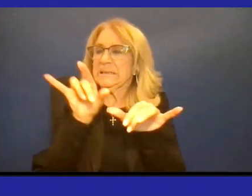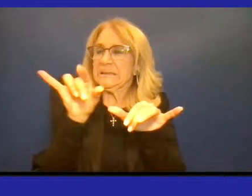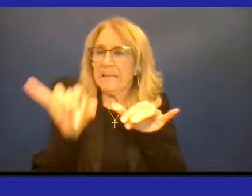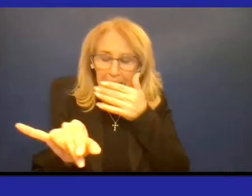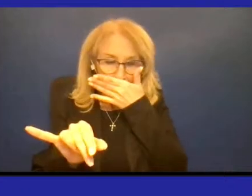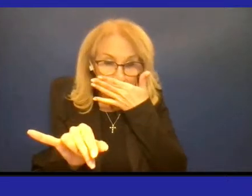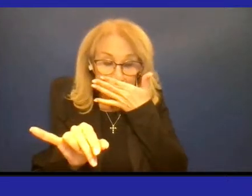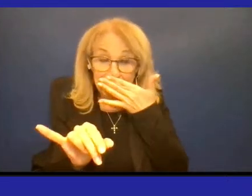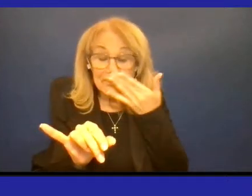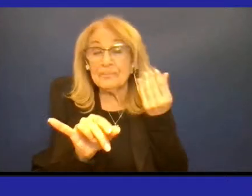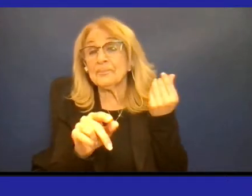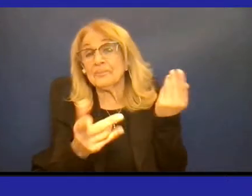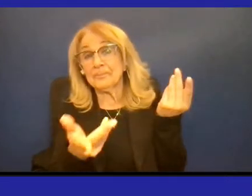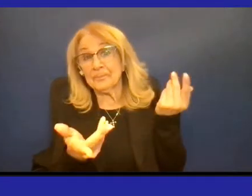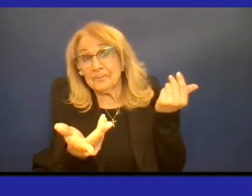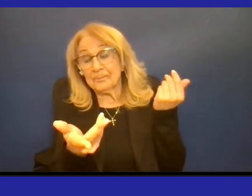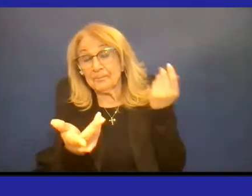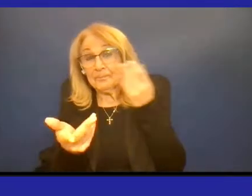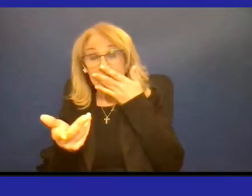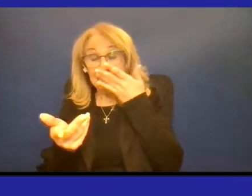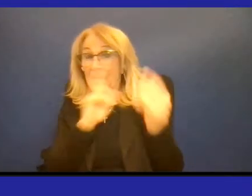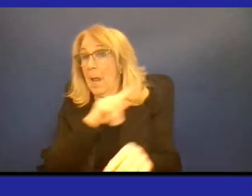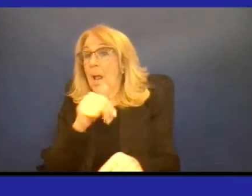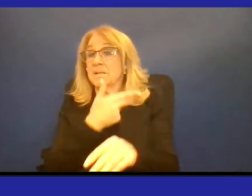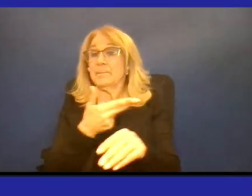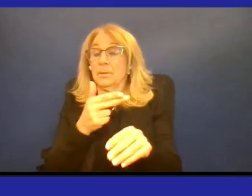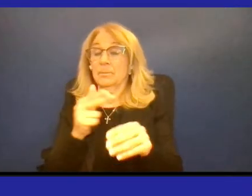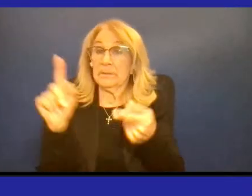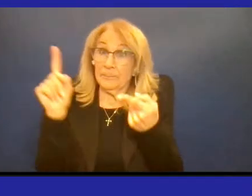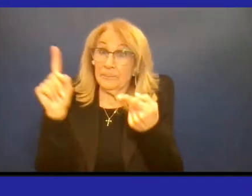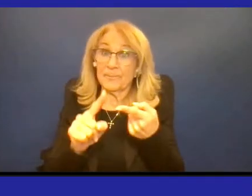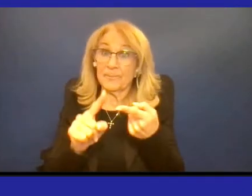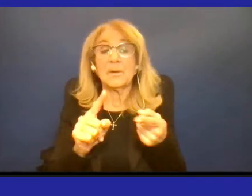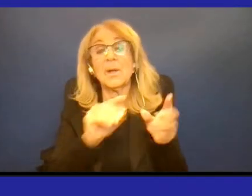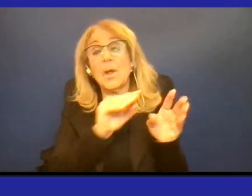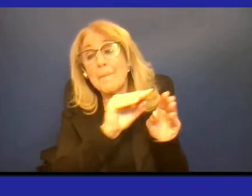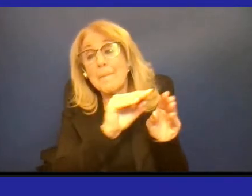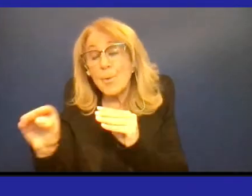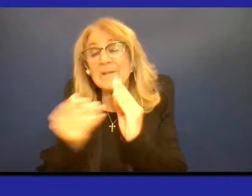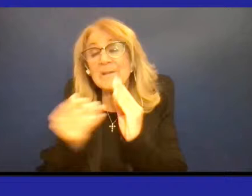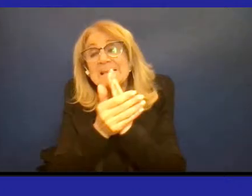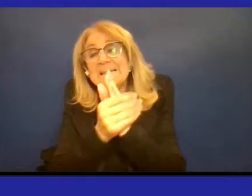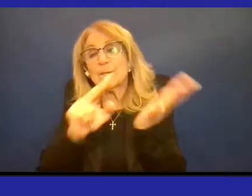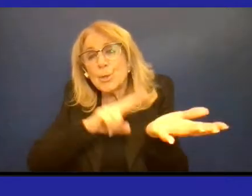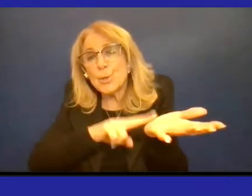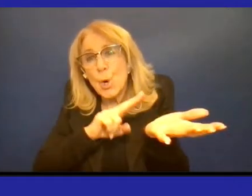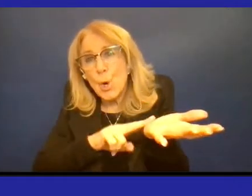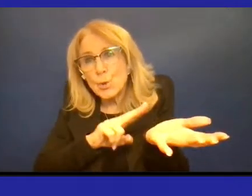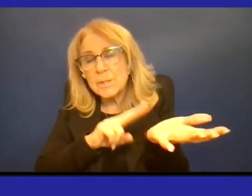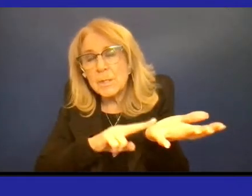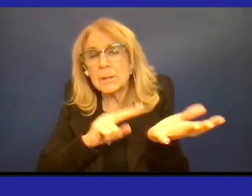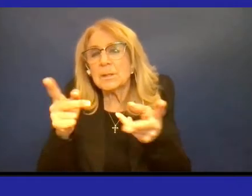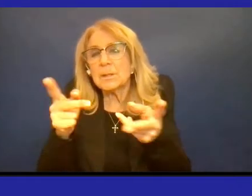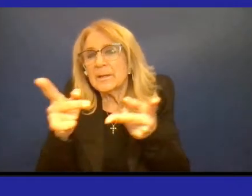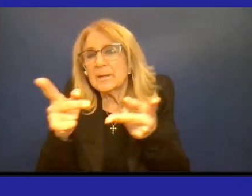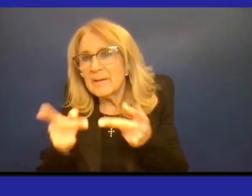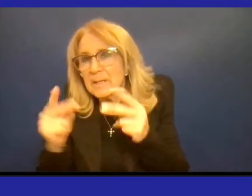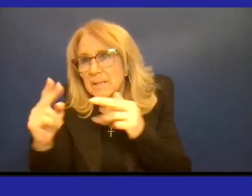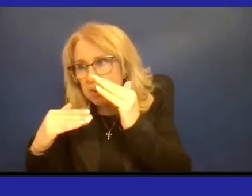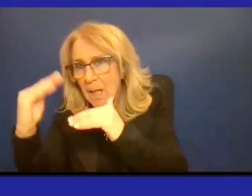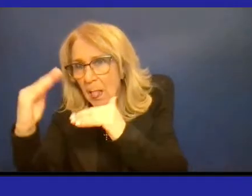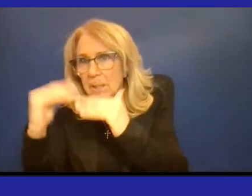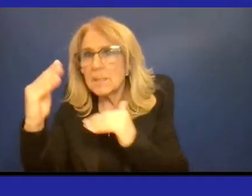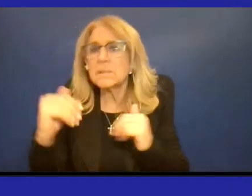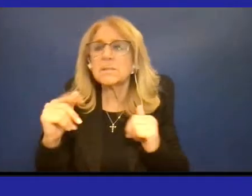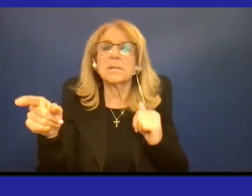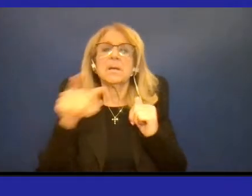moving patients to skilled nursing facilities, a lot of that work we're